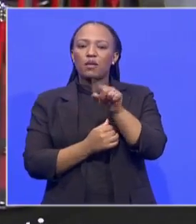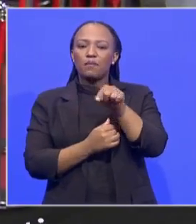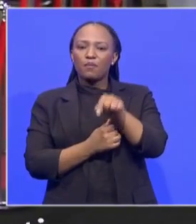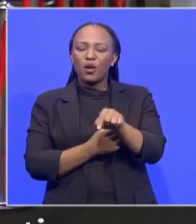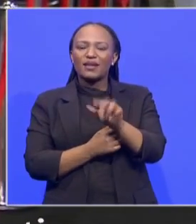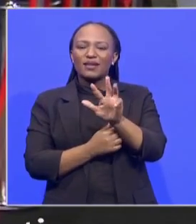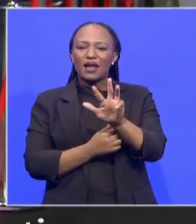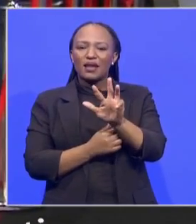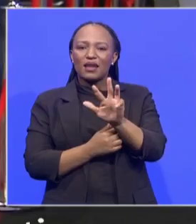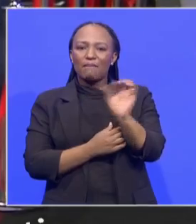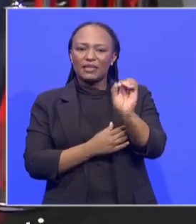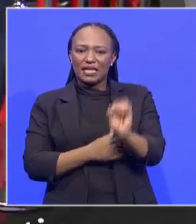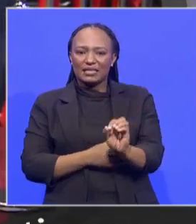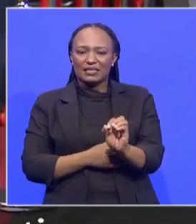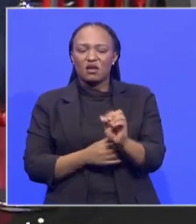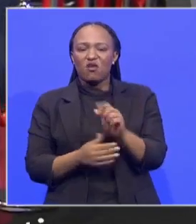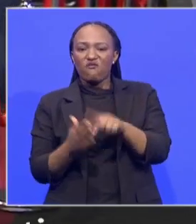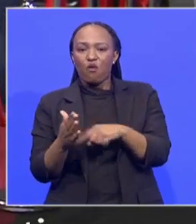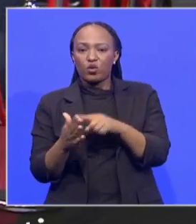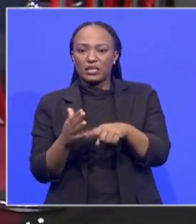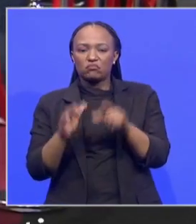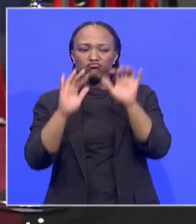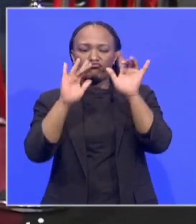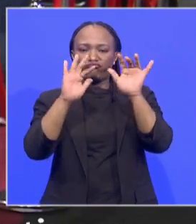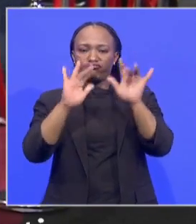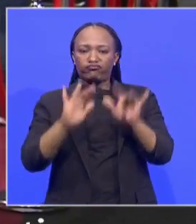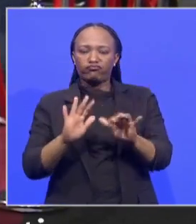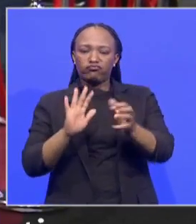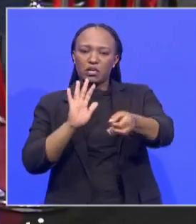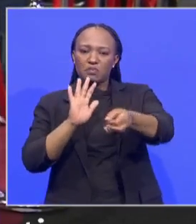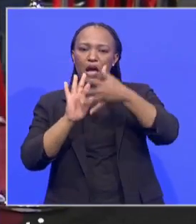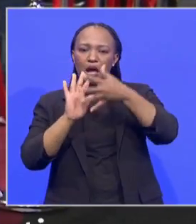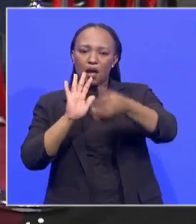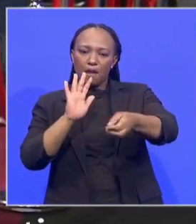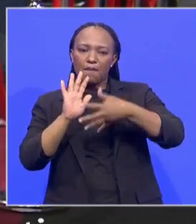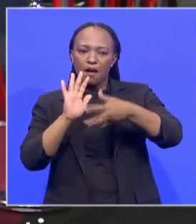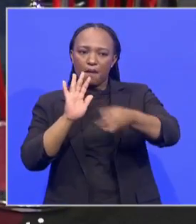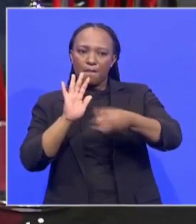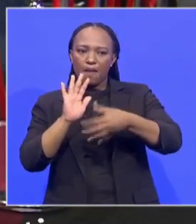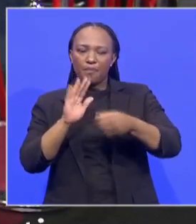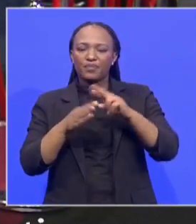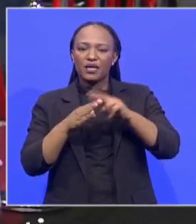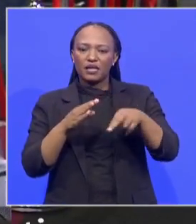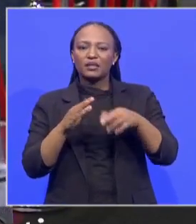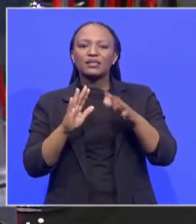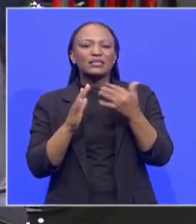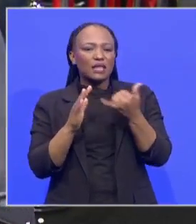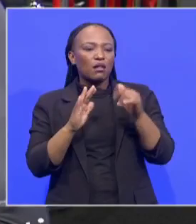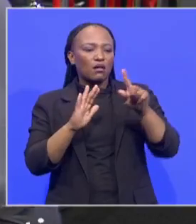21.79% of those votes that have been captured on the system. Of course, these results keep on coming